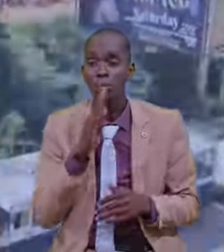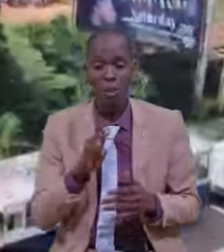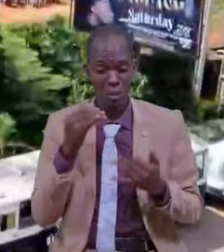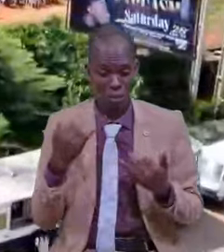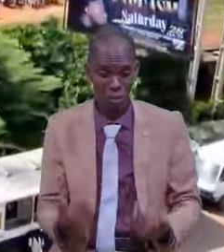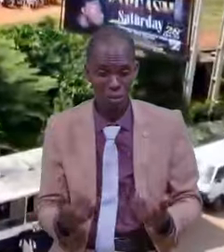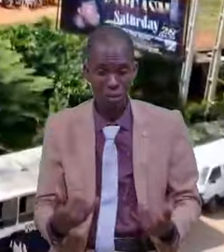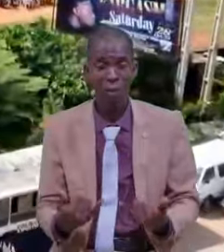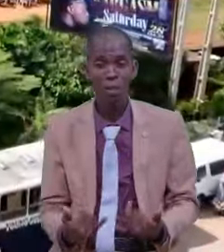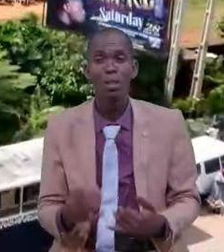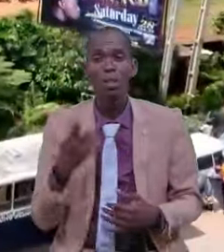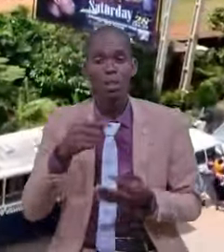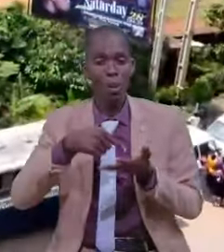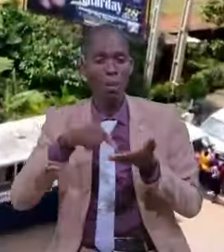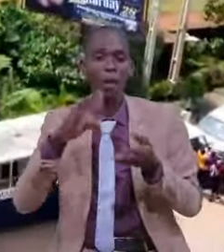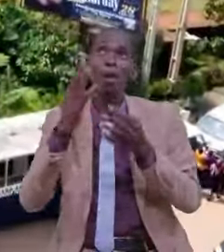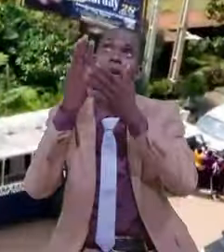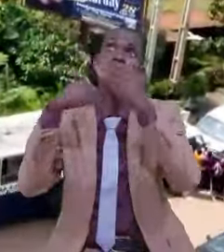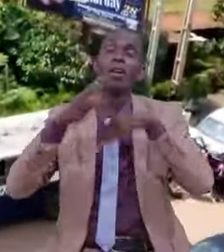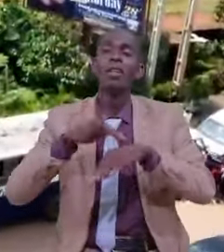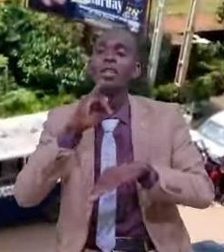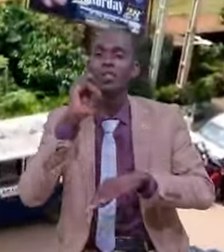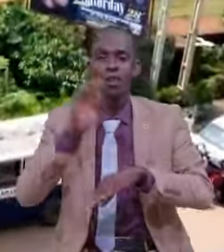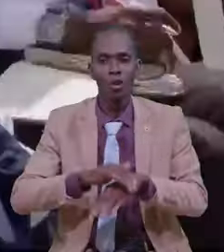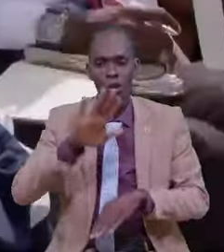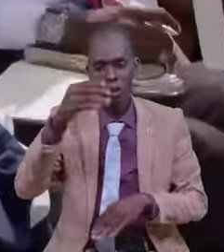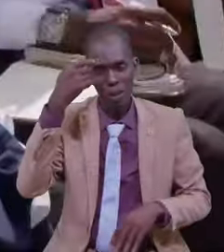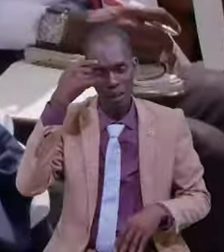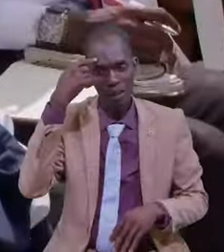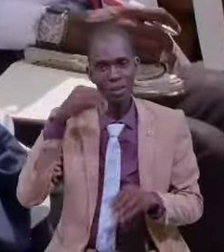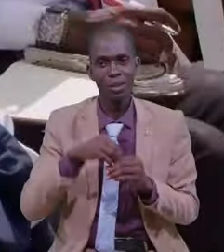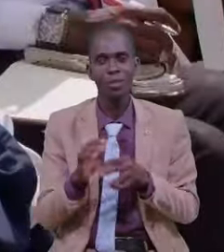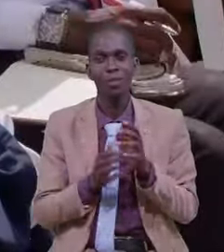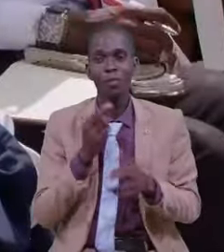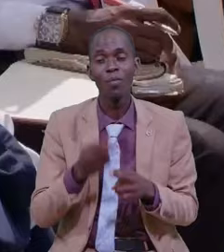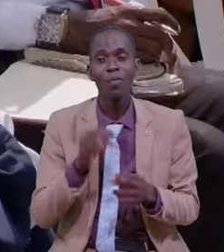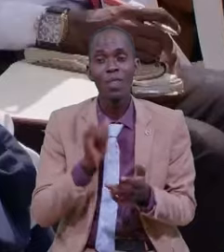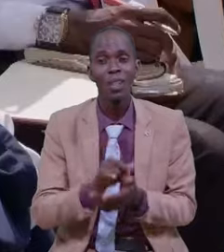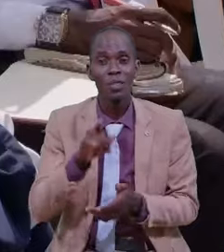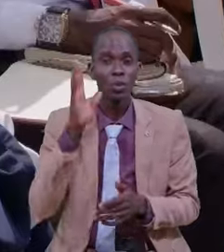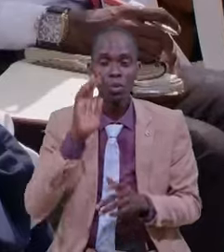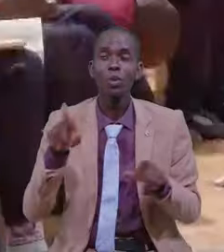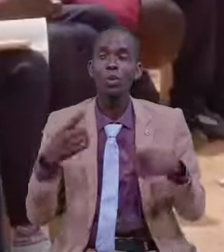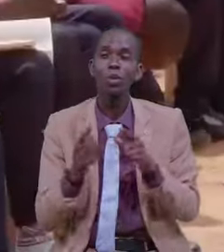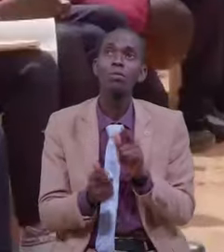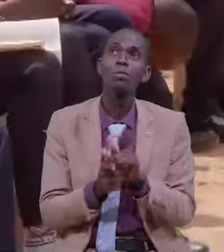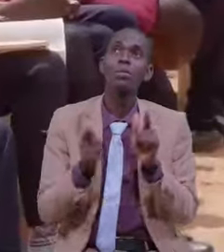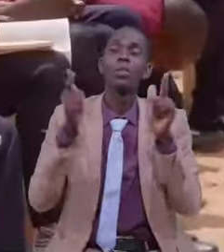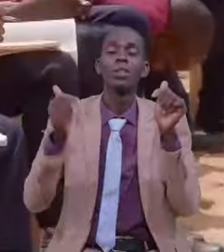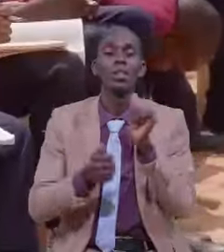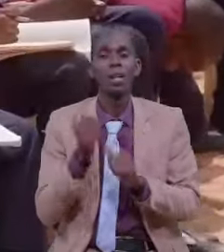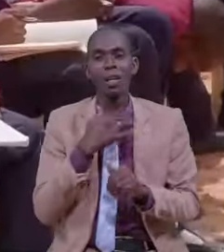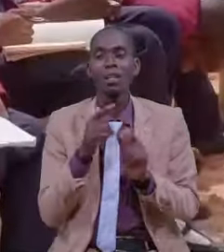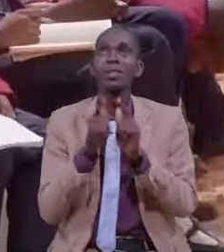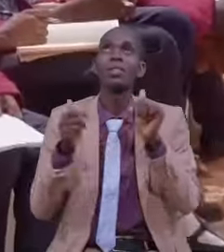the mark of heaven is on your forehead, that you will go greater and greater,